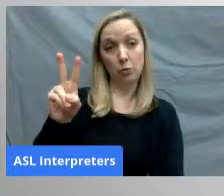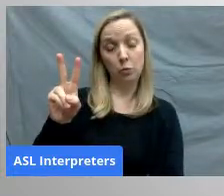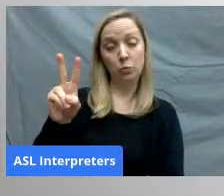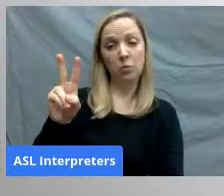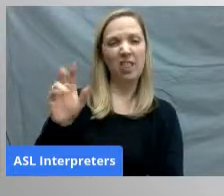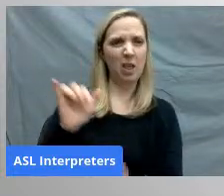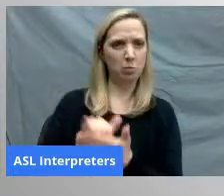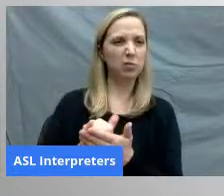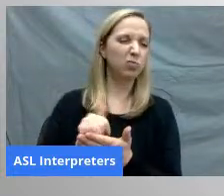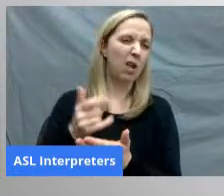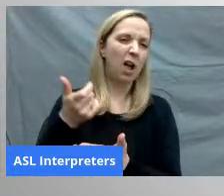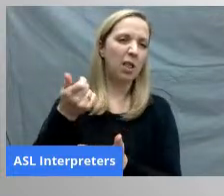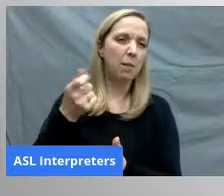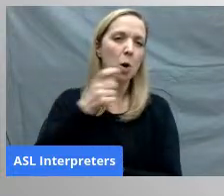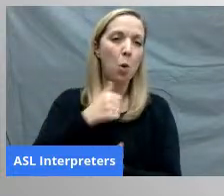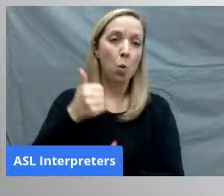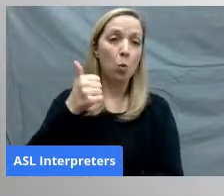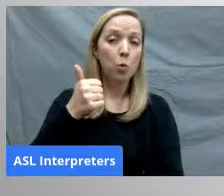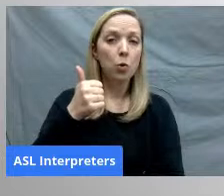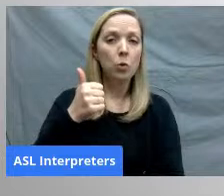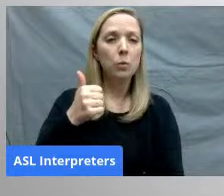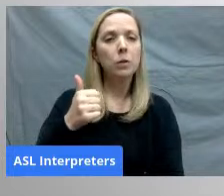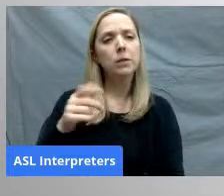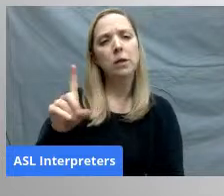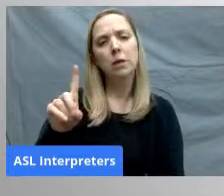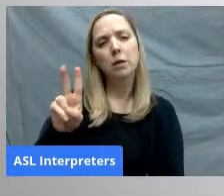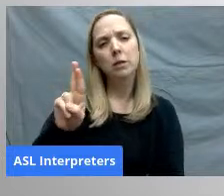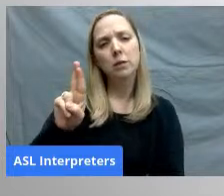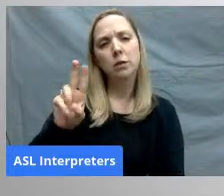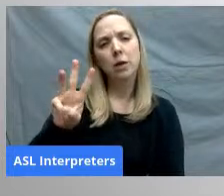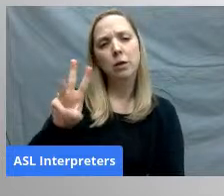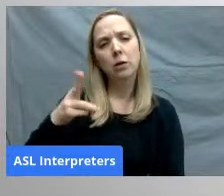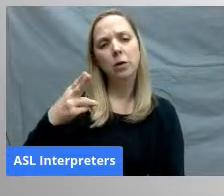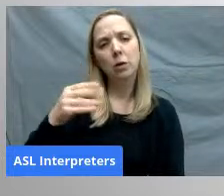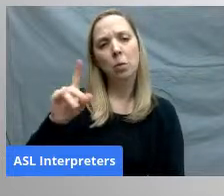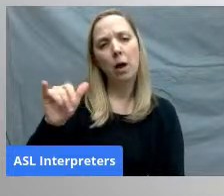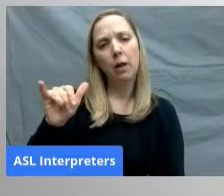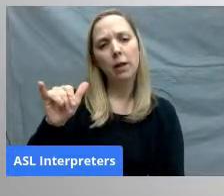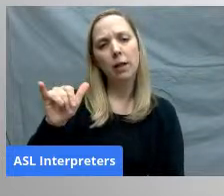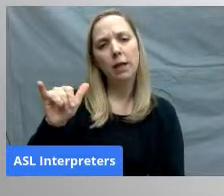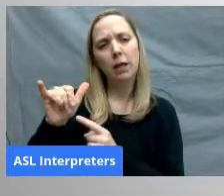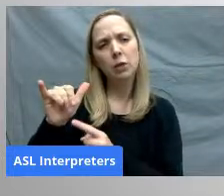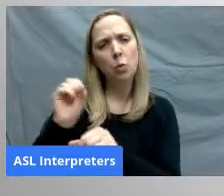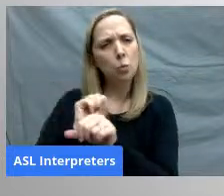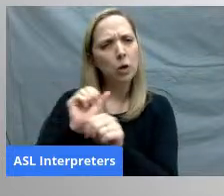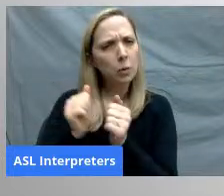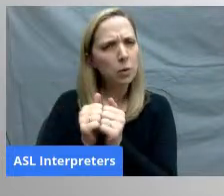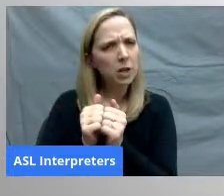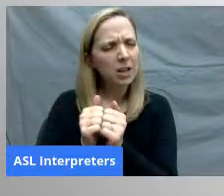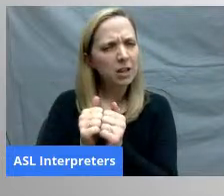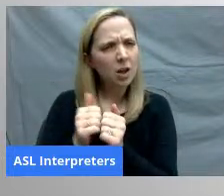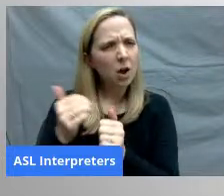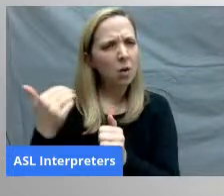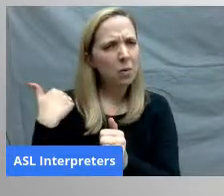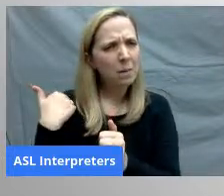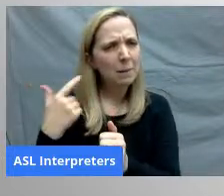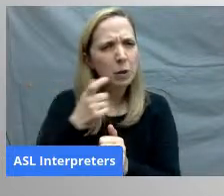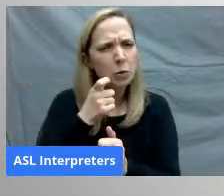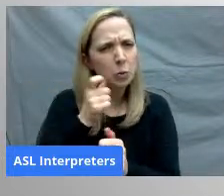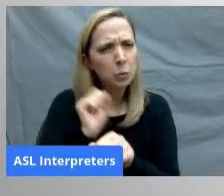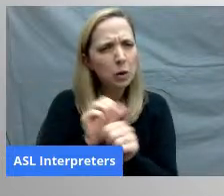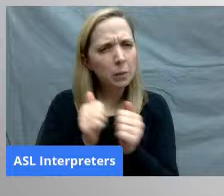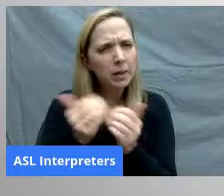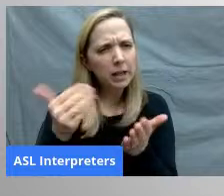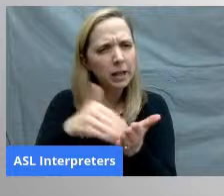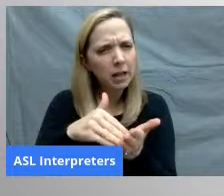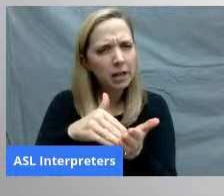Dr. Watley working with, Dr. Watley, remind me which board member, was it working with Dr. Maddox?